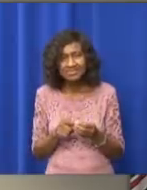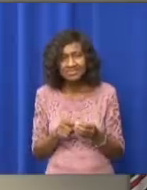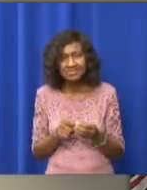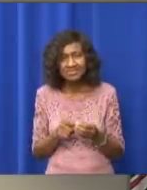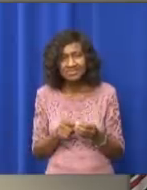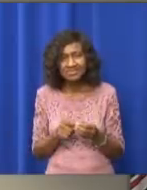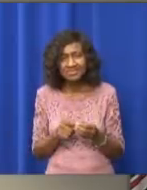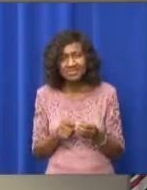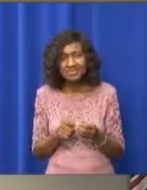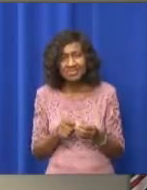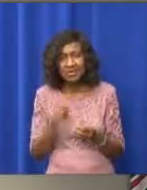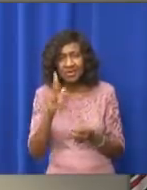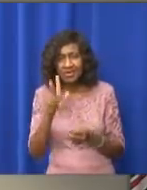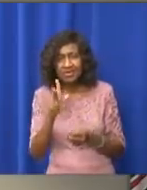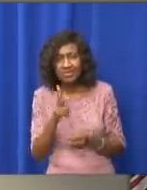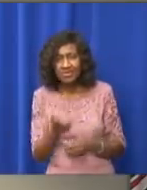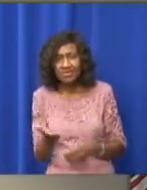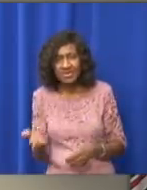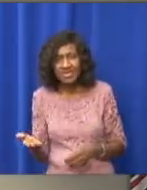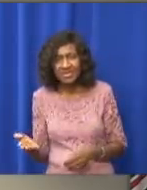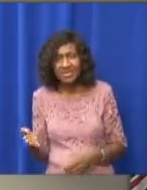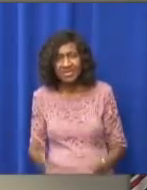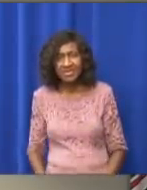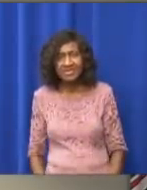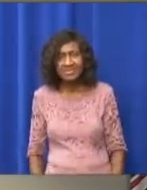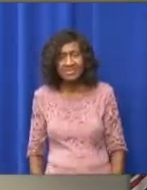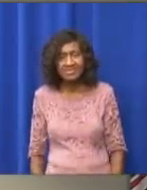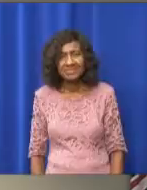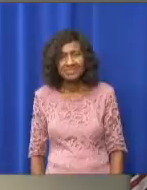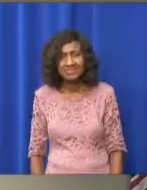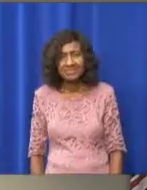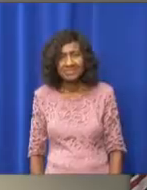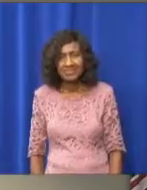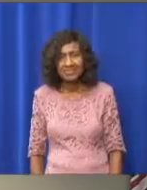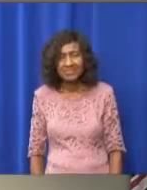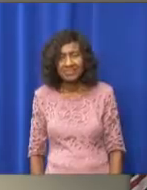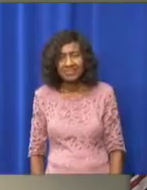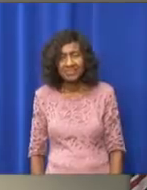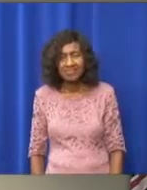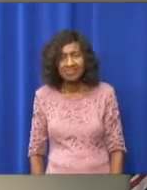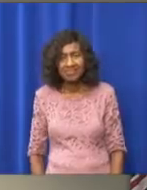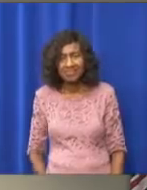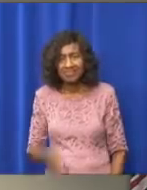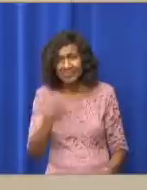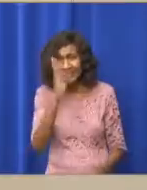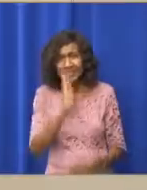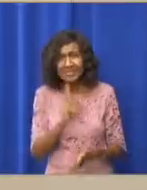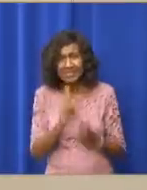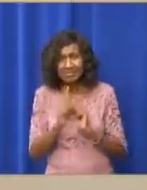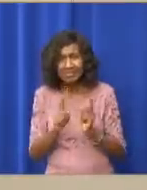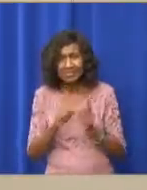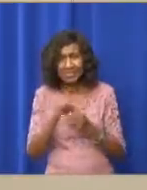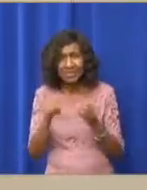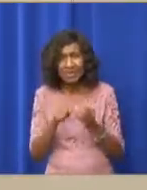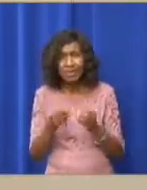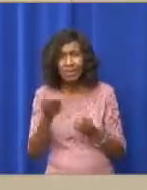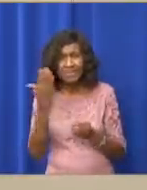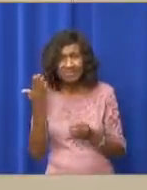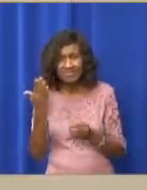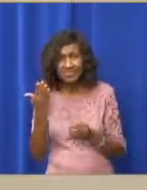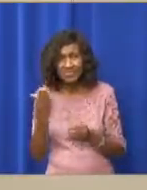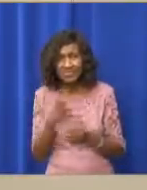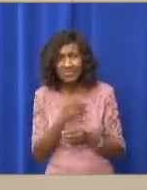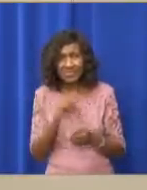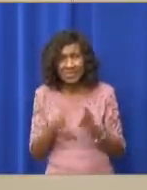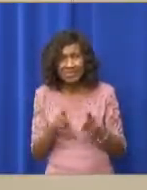couple or 3 issues really that I didn't address at all, and others that